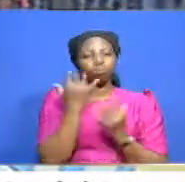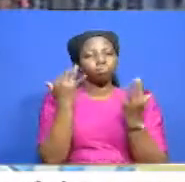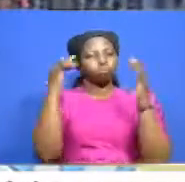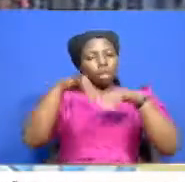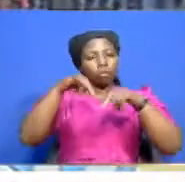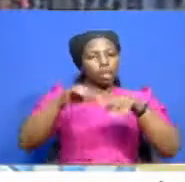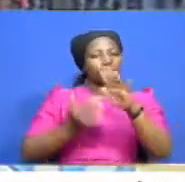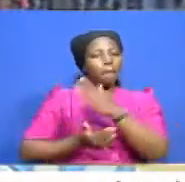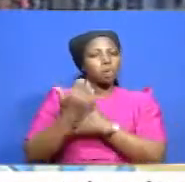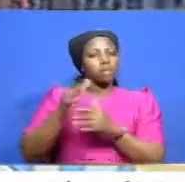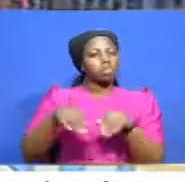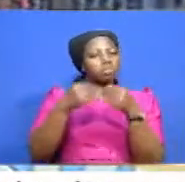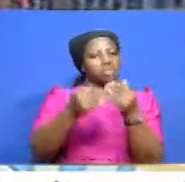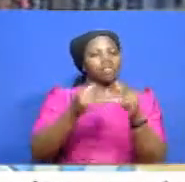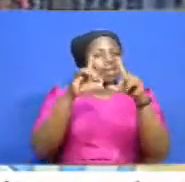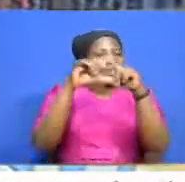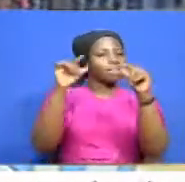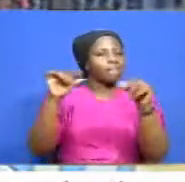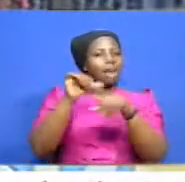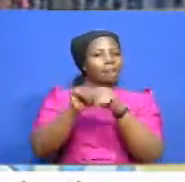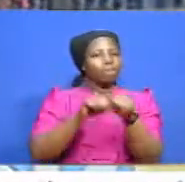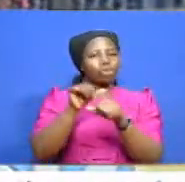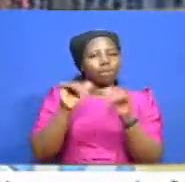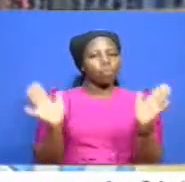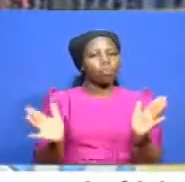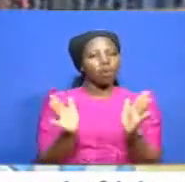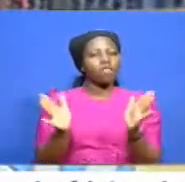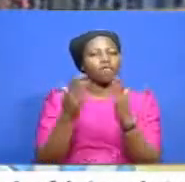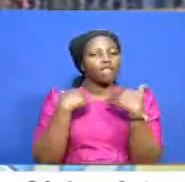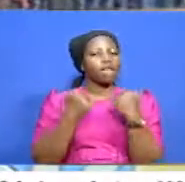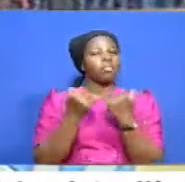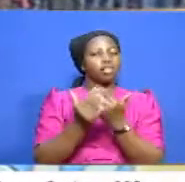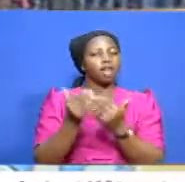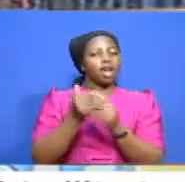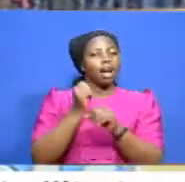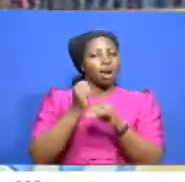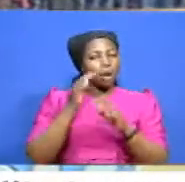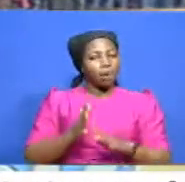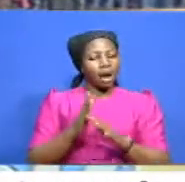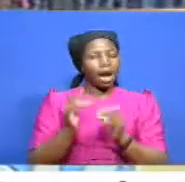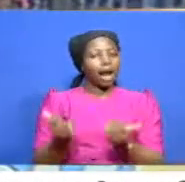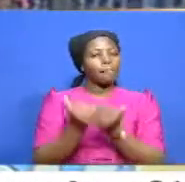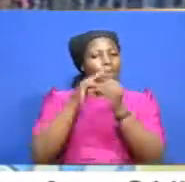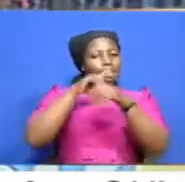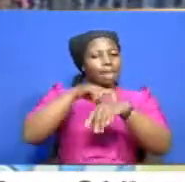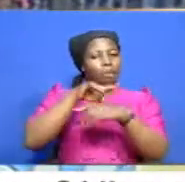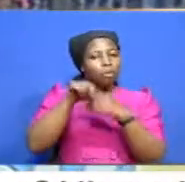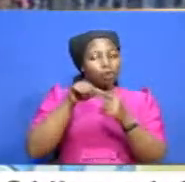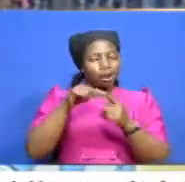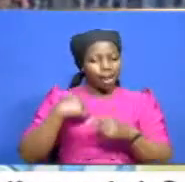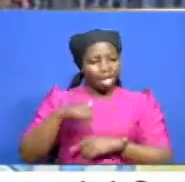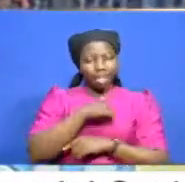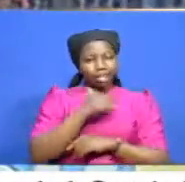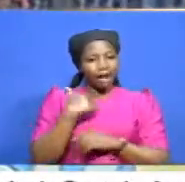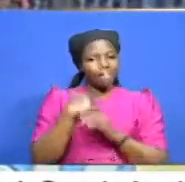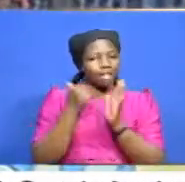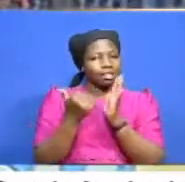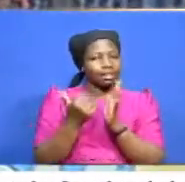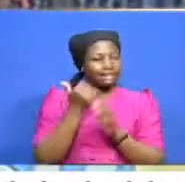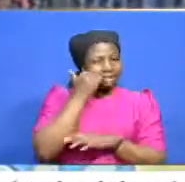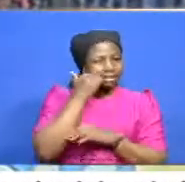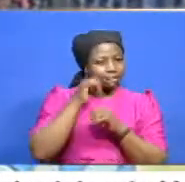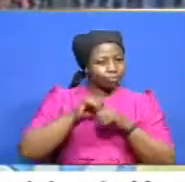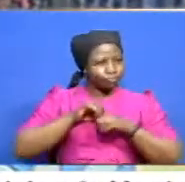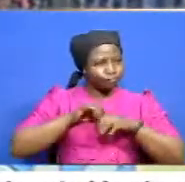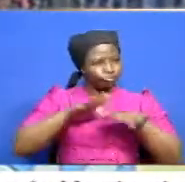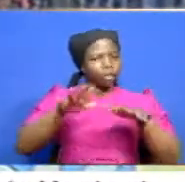morning to issue a statement with regards to the welfare of healthcare workers coming at a time when we are facing the outbreak of COVID-19.